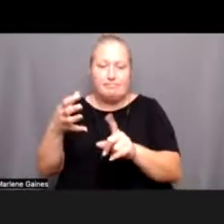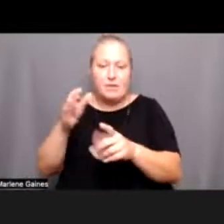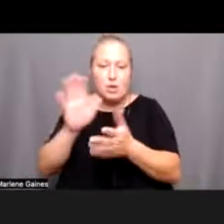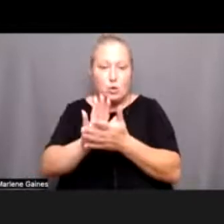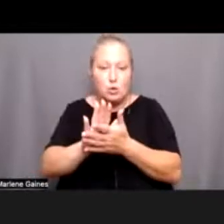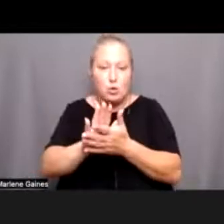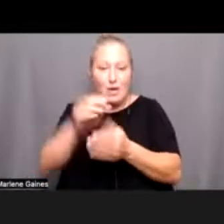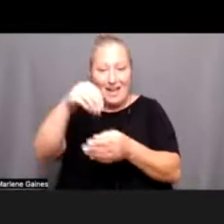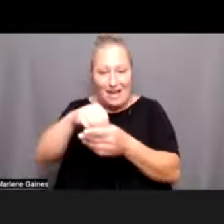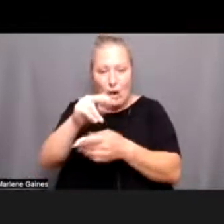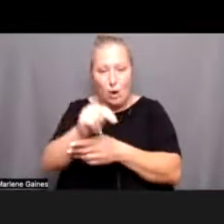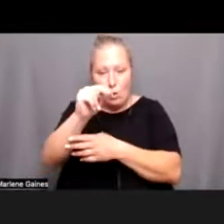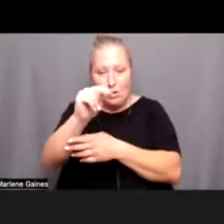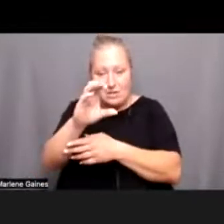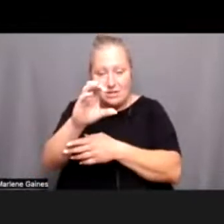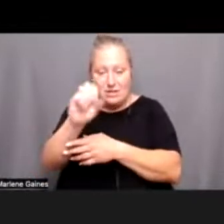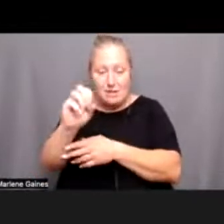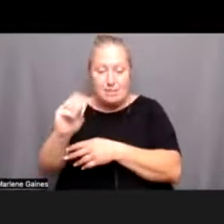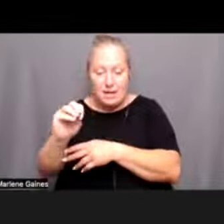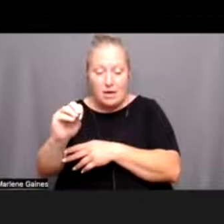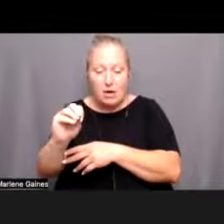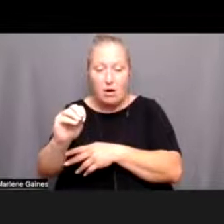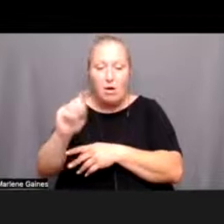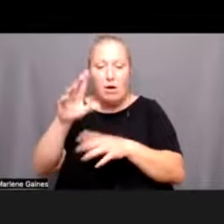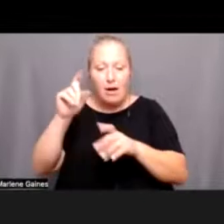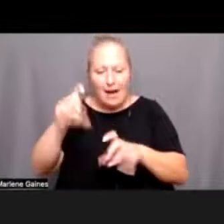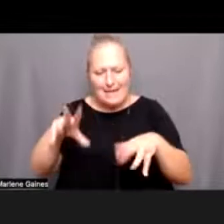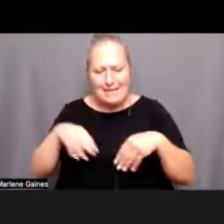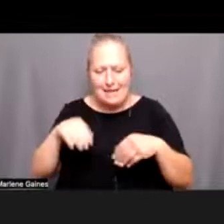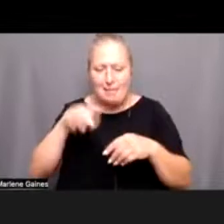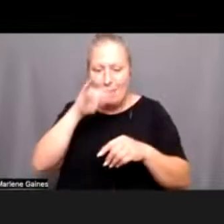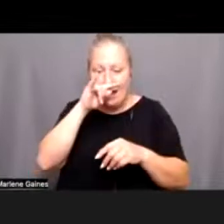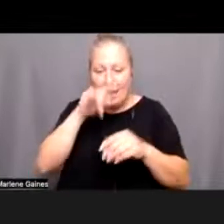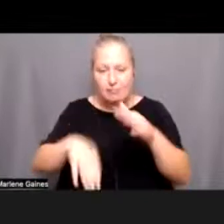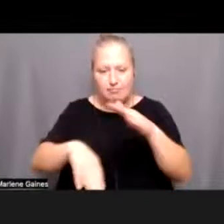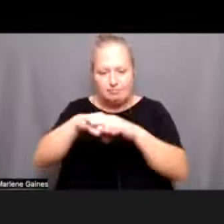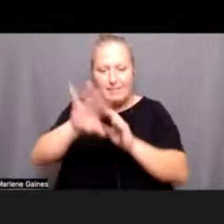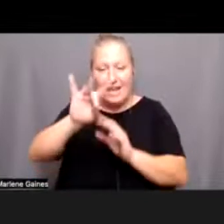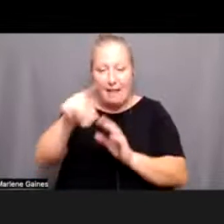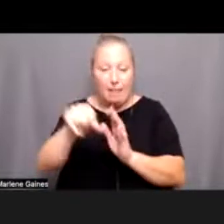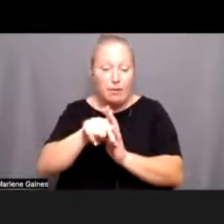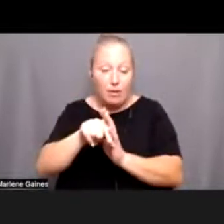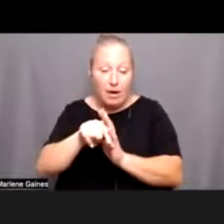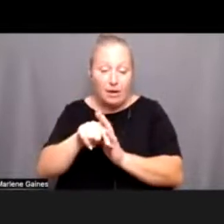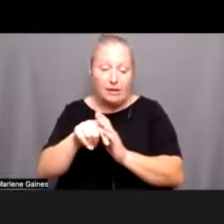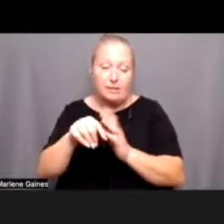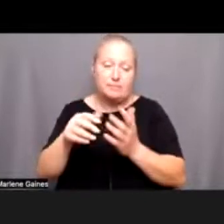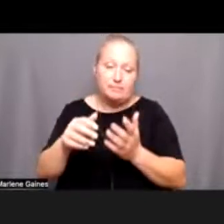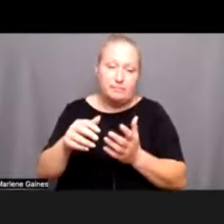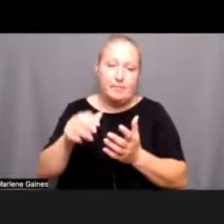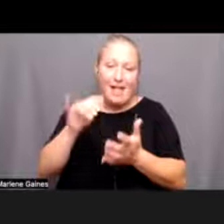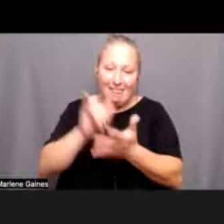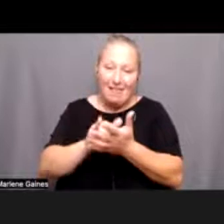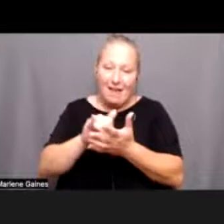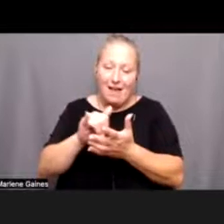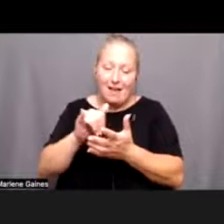that would be in North Central San Mateo to be able to accept kids all the way through 8th grade. That's really the